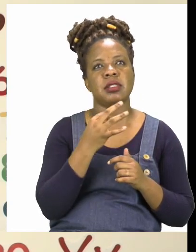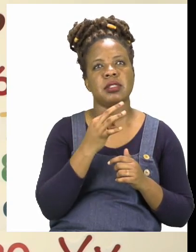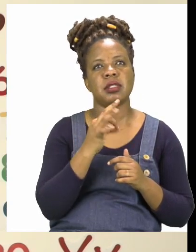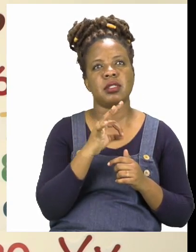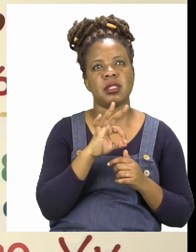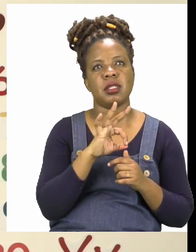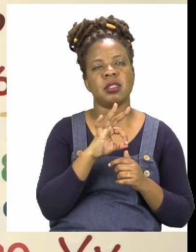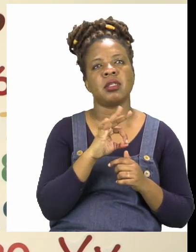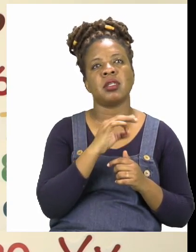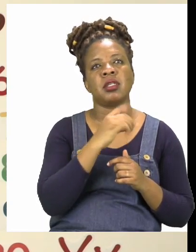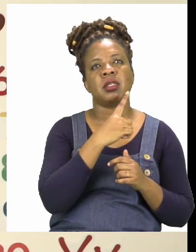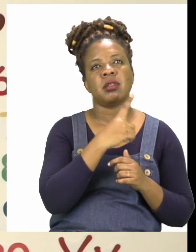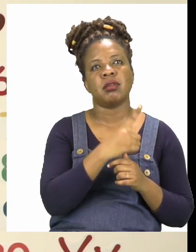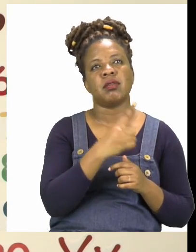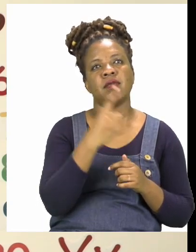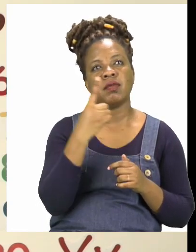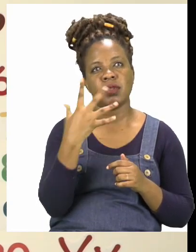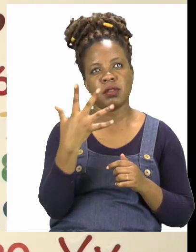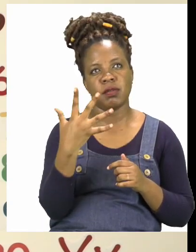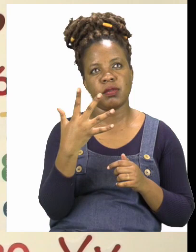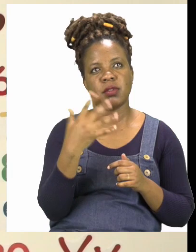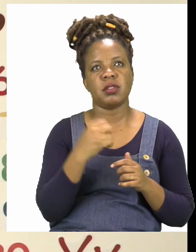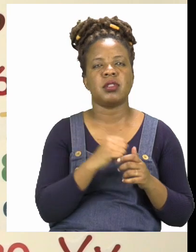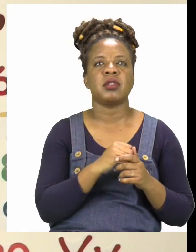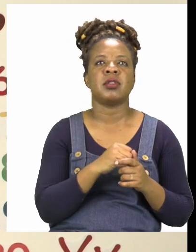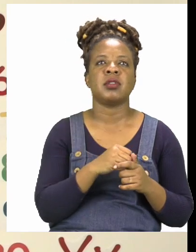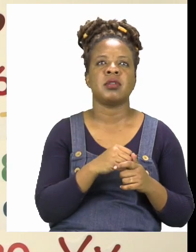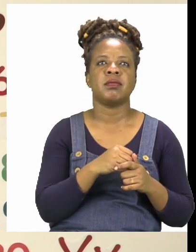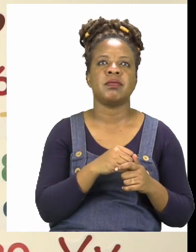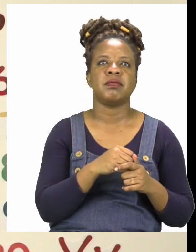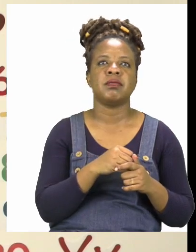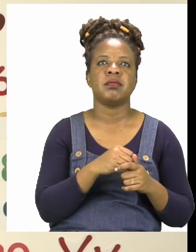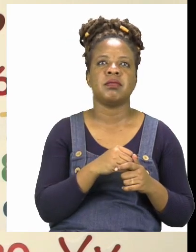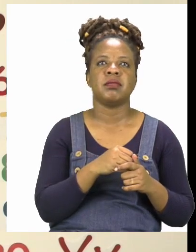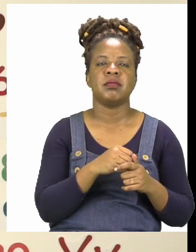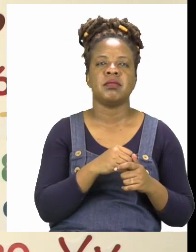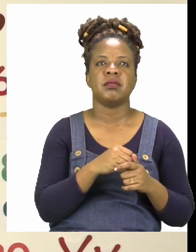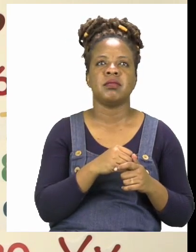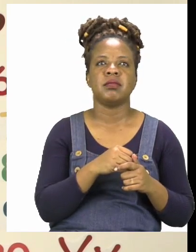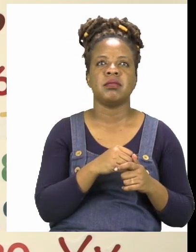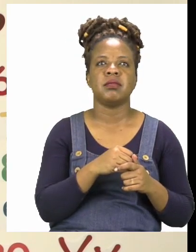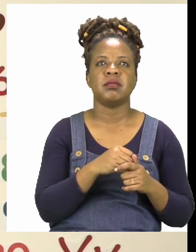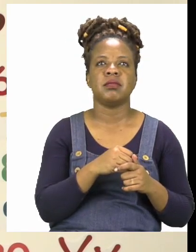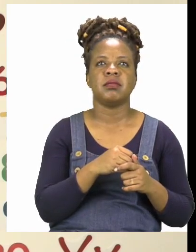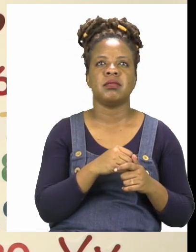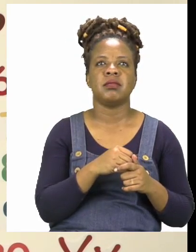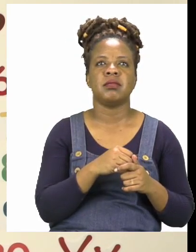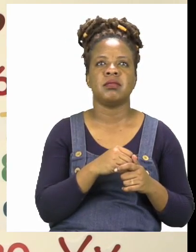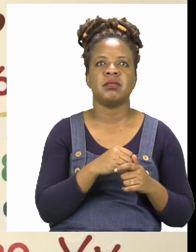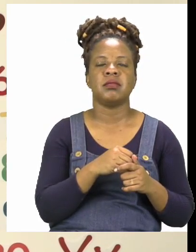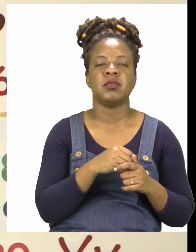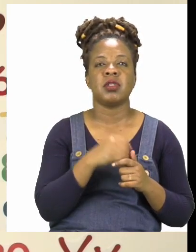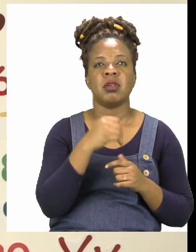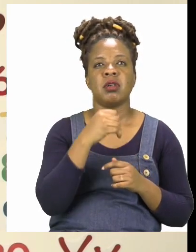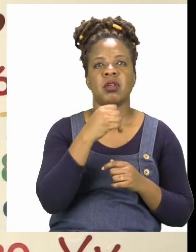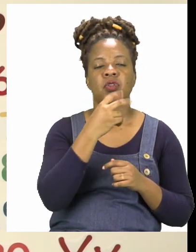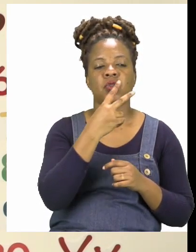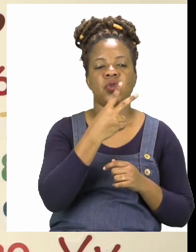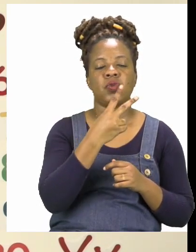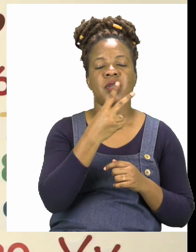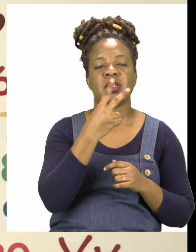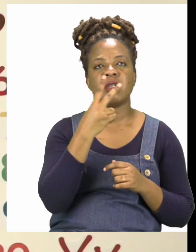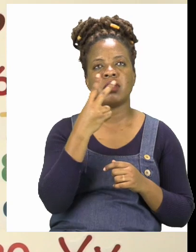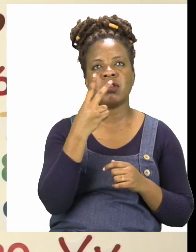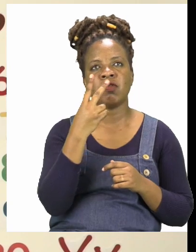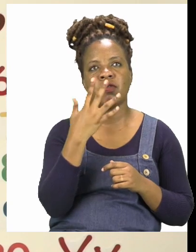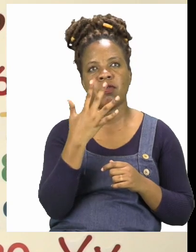2, 3, 4, 5. And this 5, if we're counting backwards in